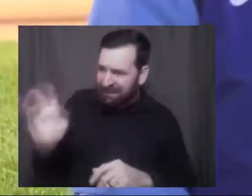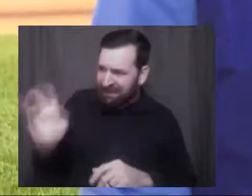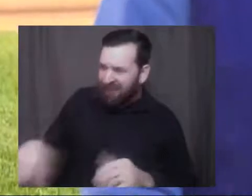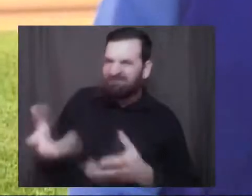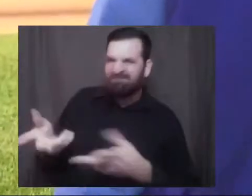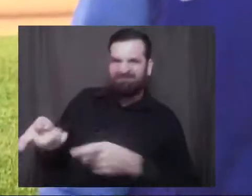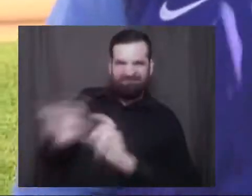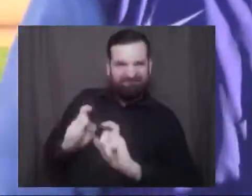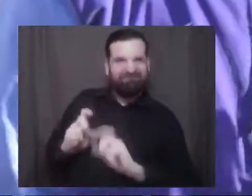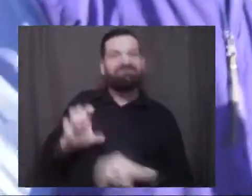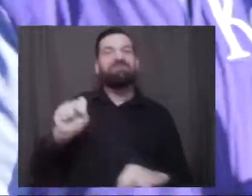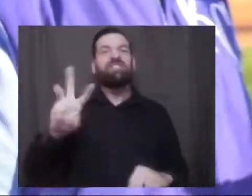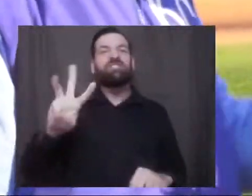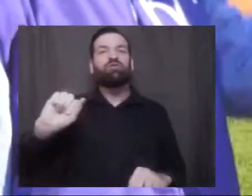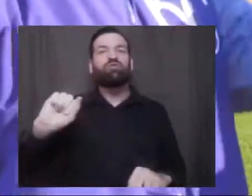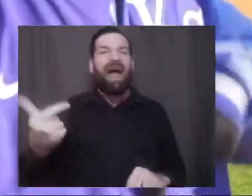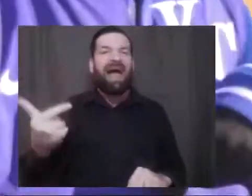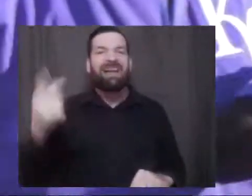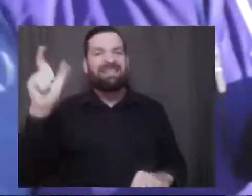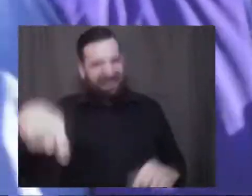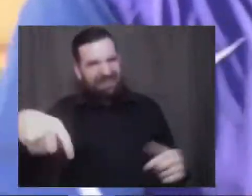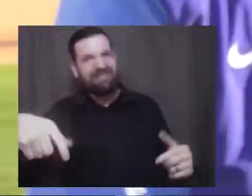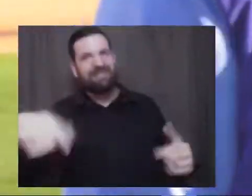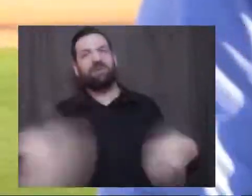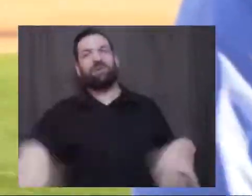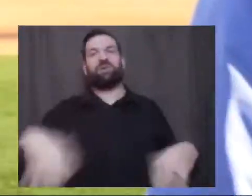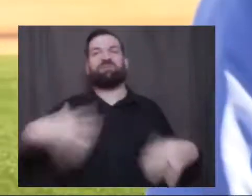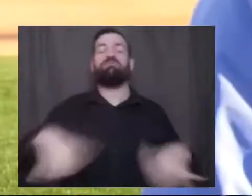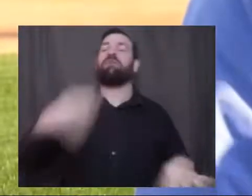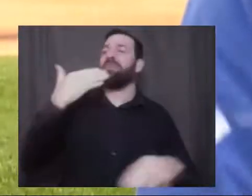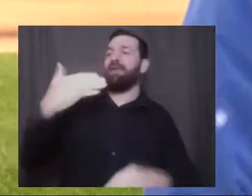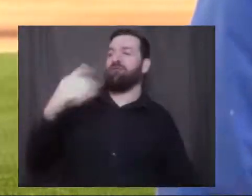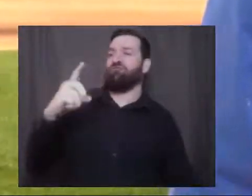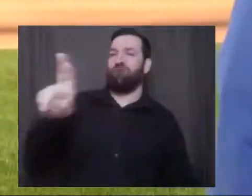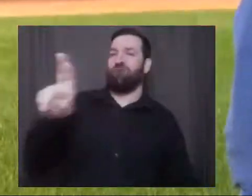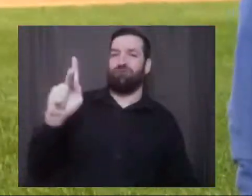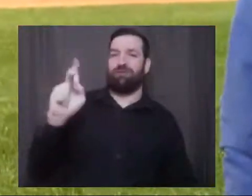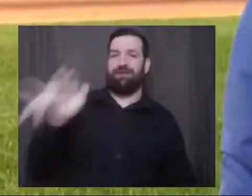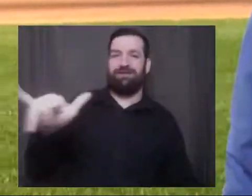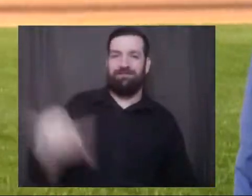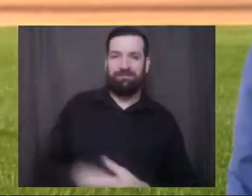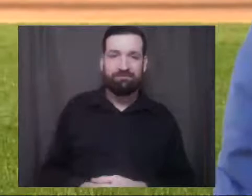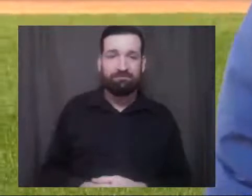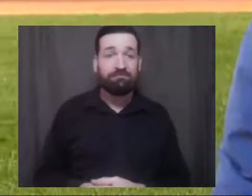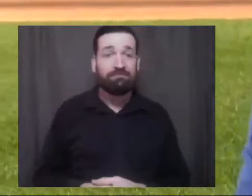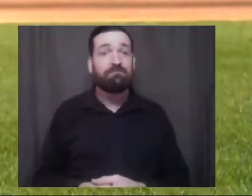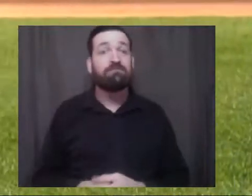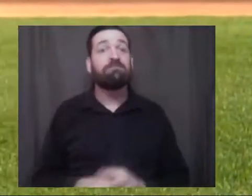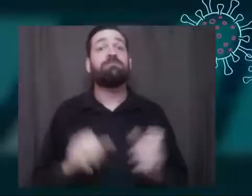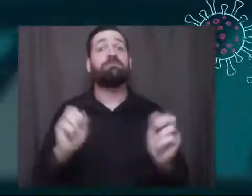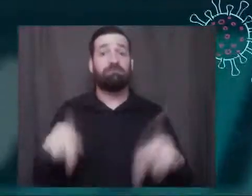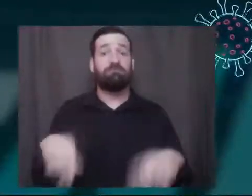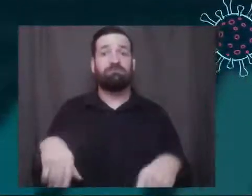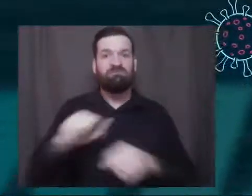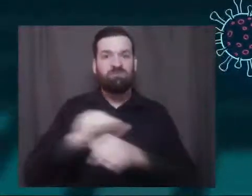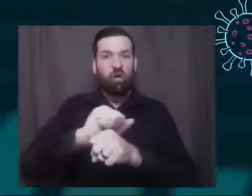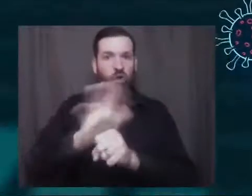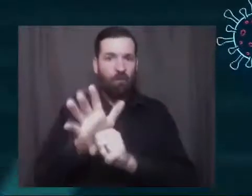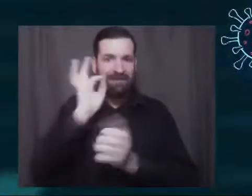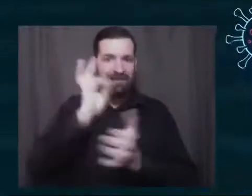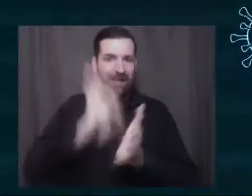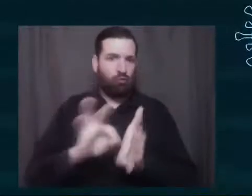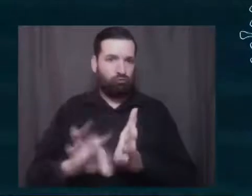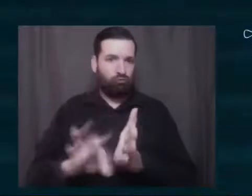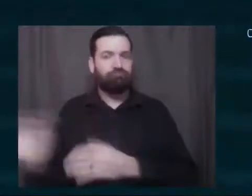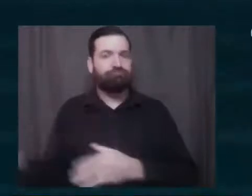need the swag. I need the swag. All right, Dr. Keith, thank you so much. Right. All right, I think we're going to get to our COVID count. So let's head back into studio. Alexis Stelson